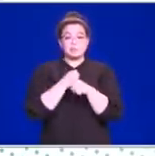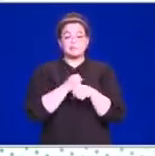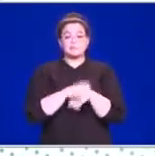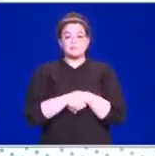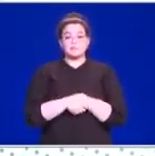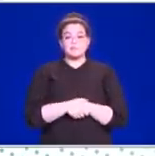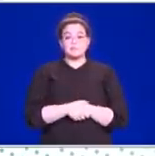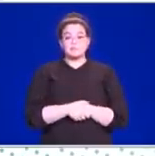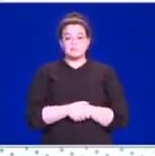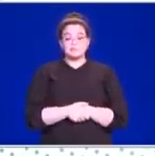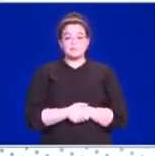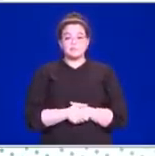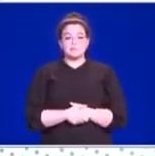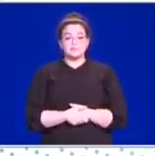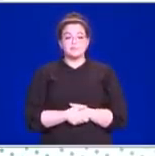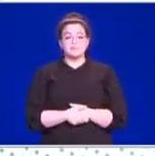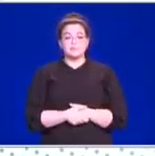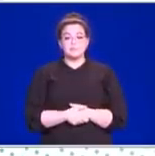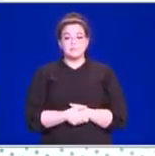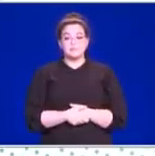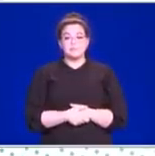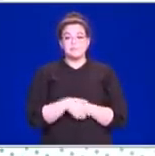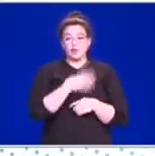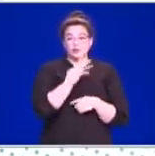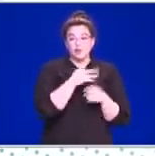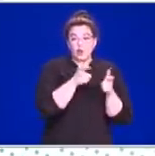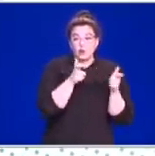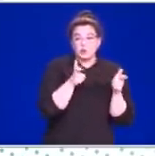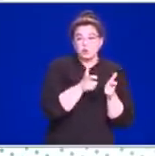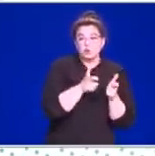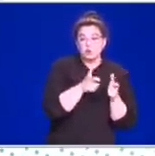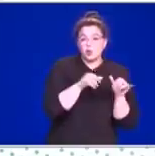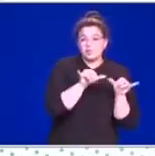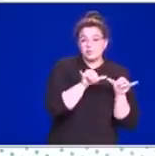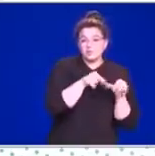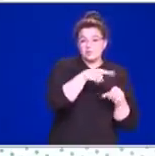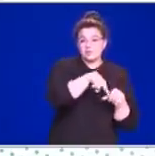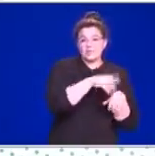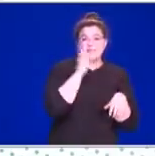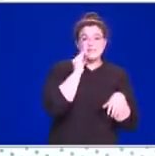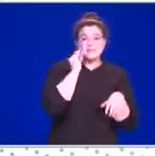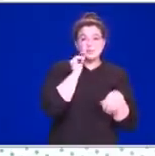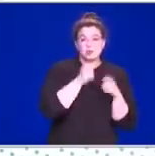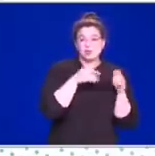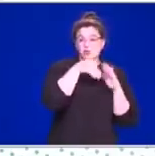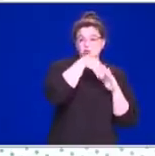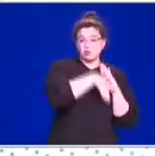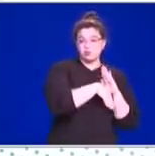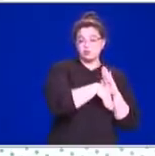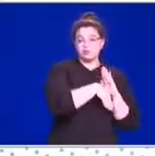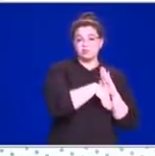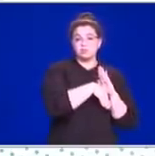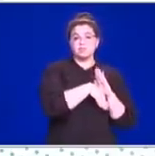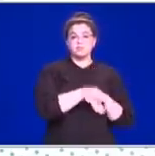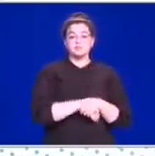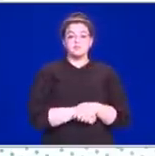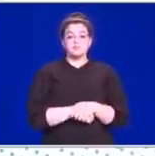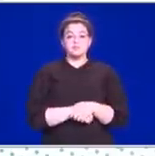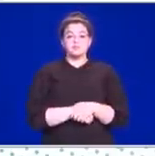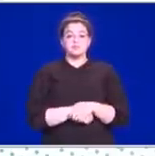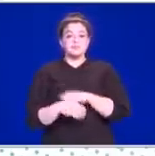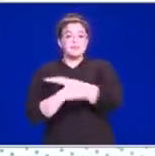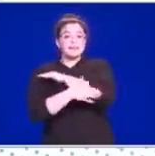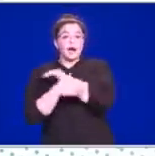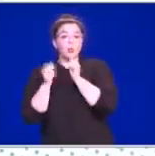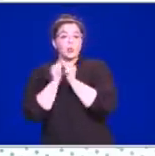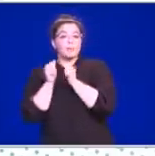in 2010. The four smallest size categories all experienced population decline this decade. Counties